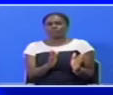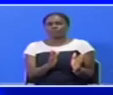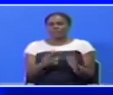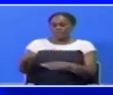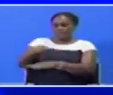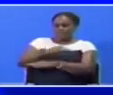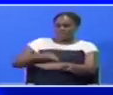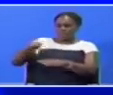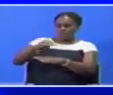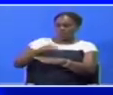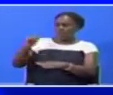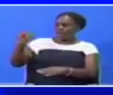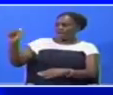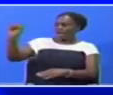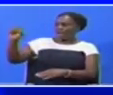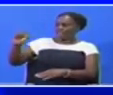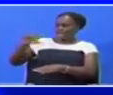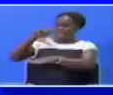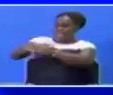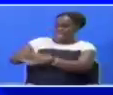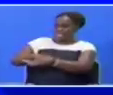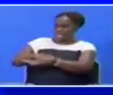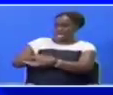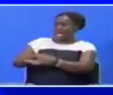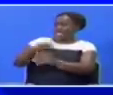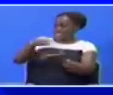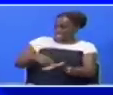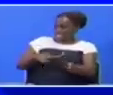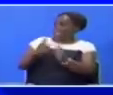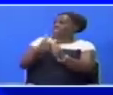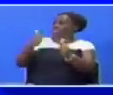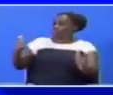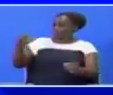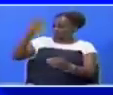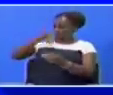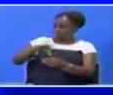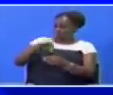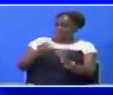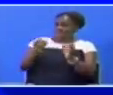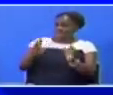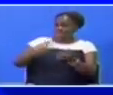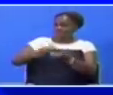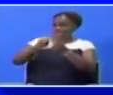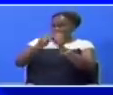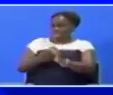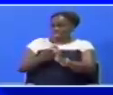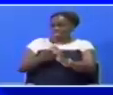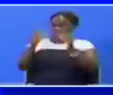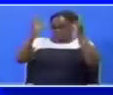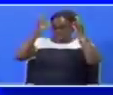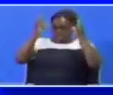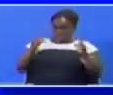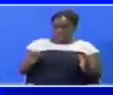The National Super Alliance insists it will boycott the August election should the appellate court overturn a high court finding